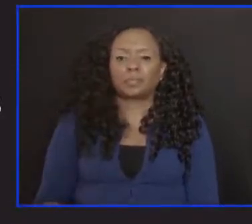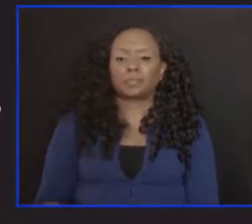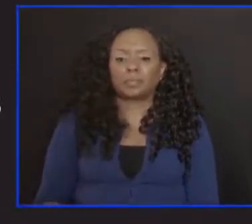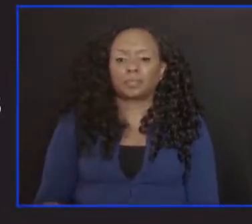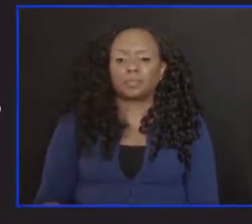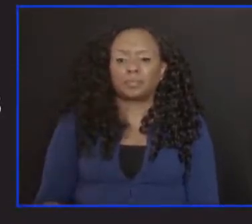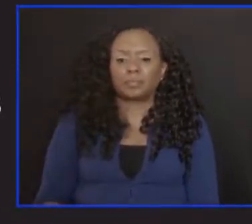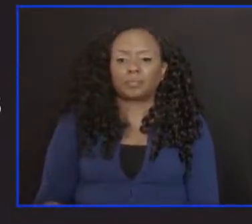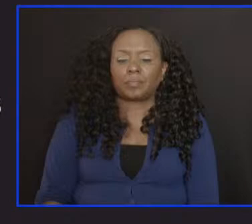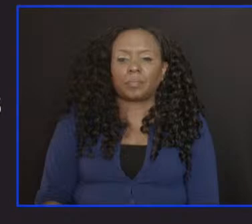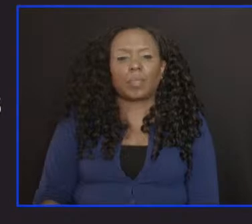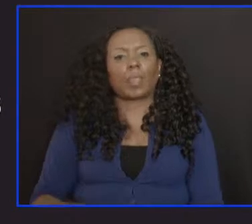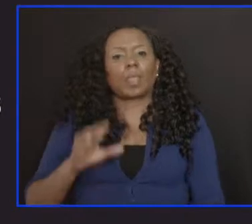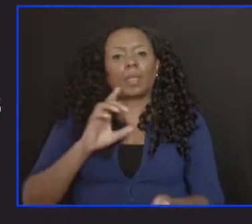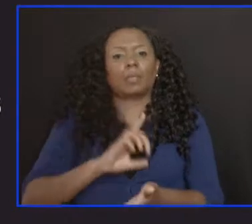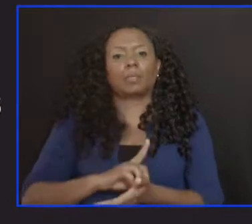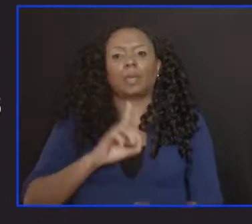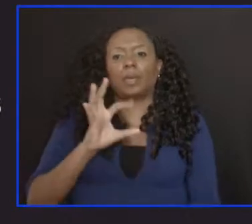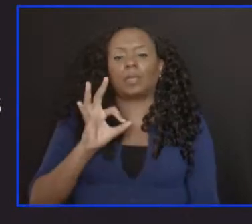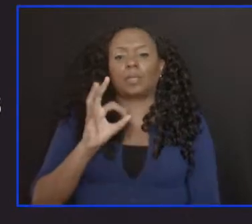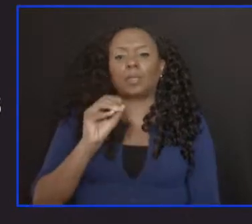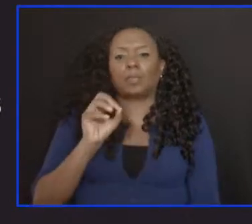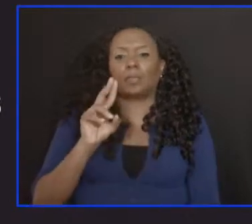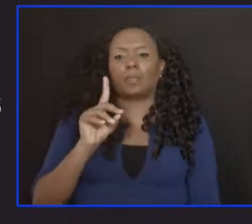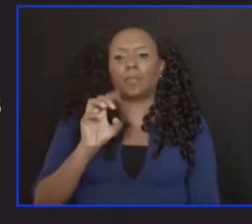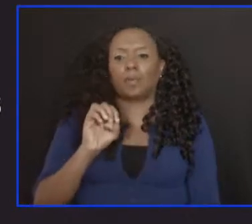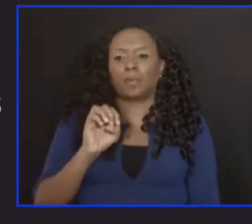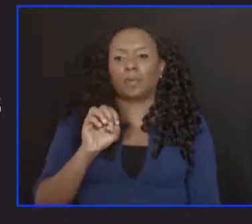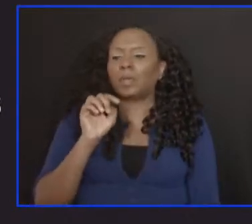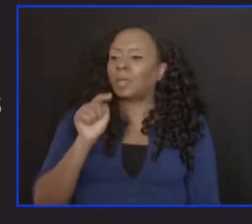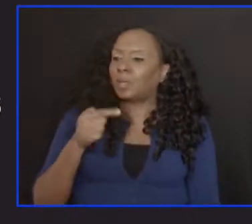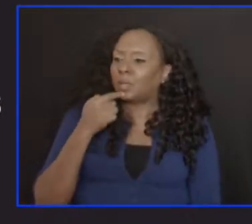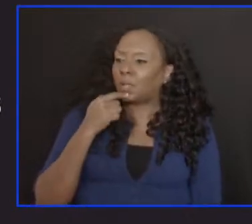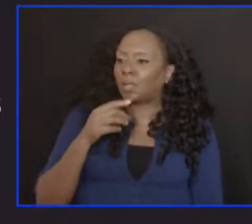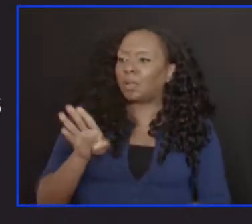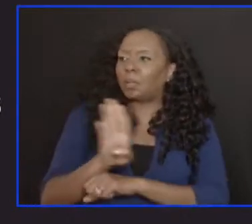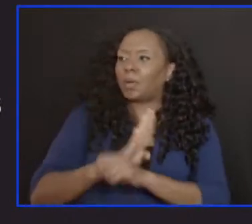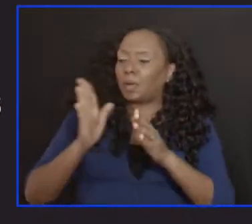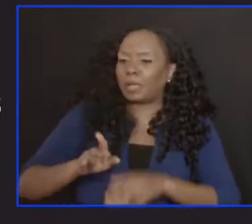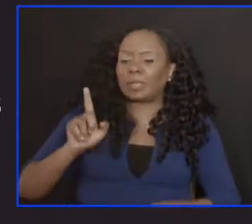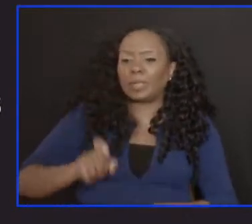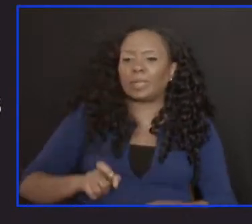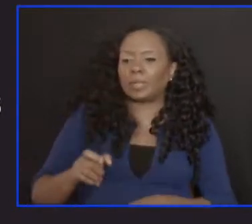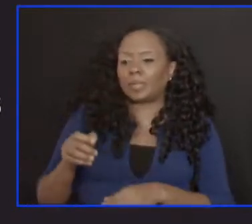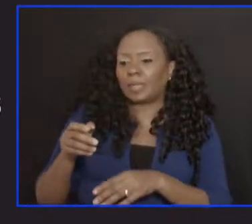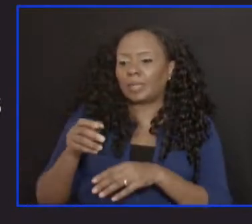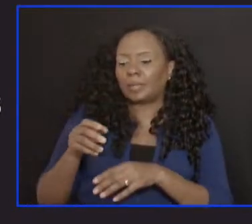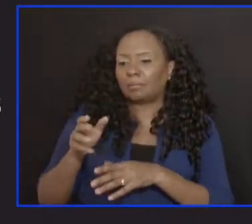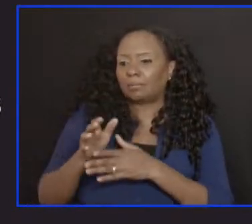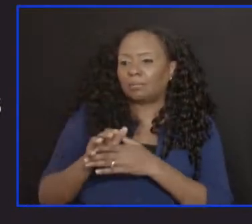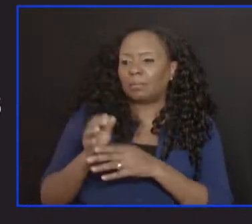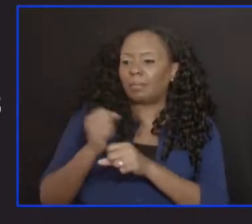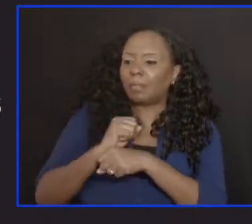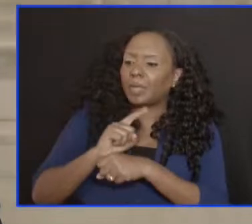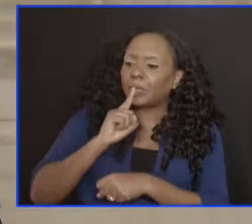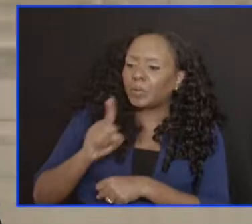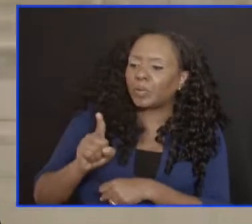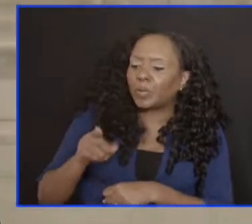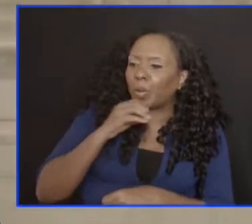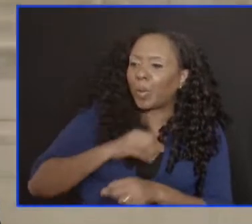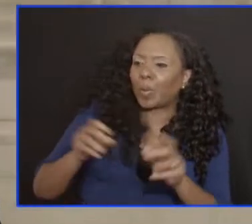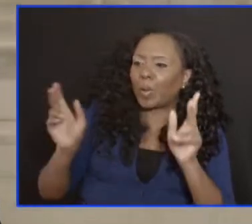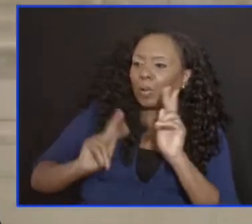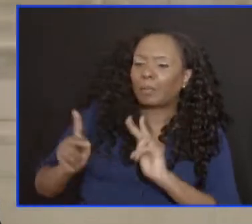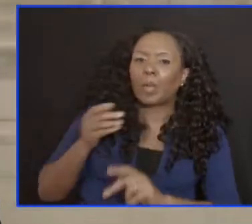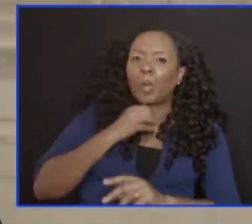that you mentioned, Dr. Forde. You're urging Barbadians to check in on the elderly and taking care of them. And notwithstanding that we've been